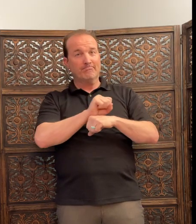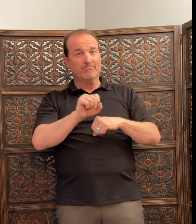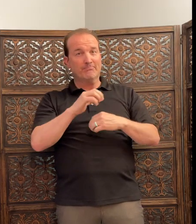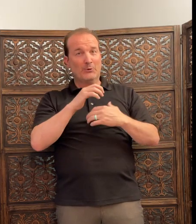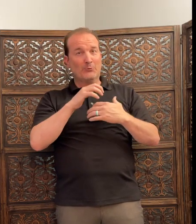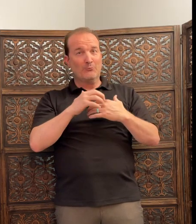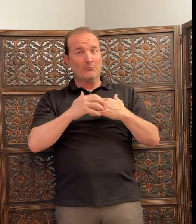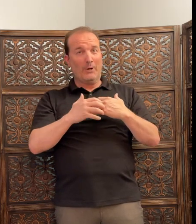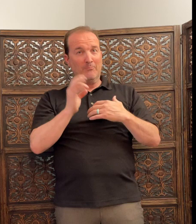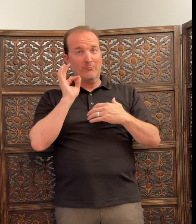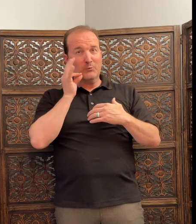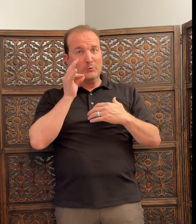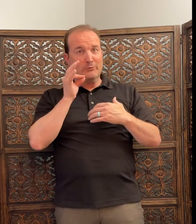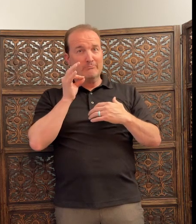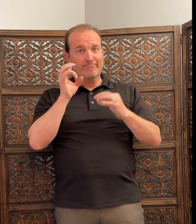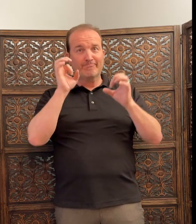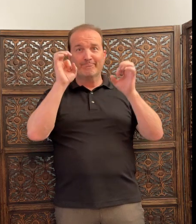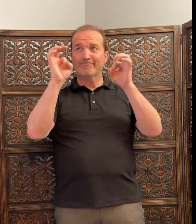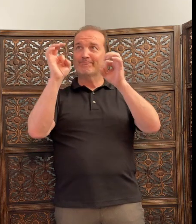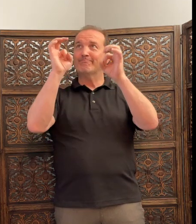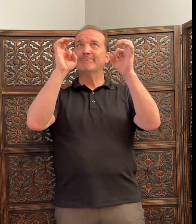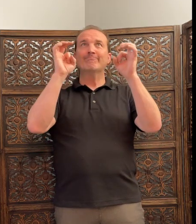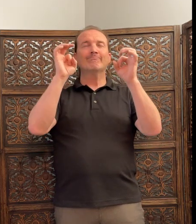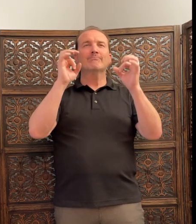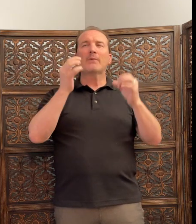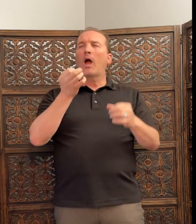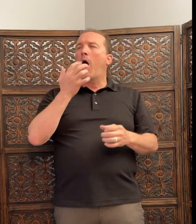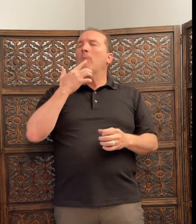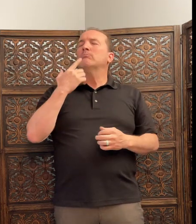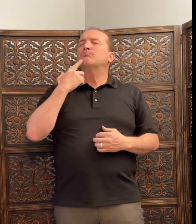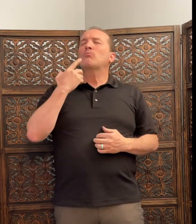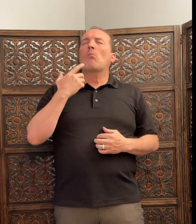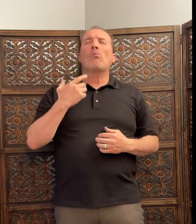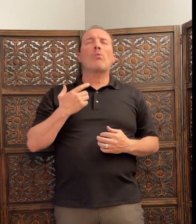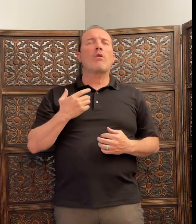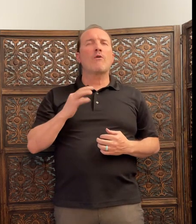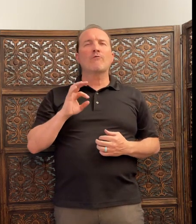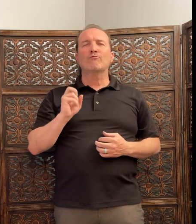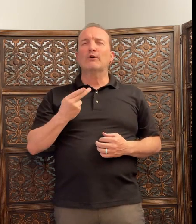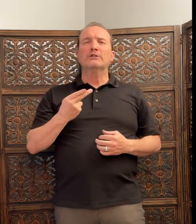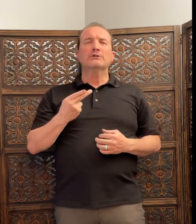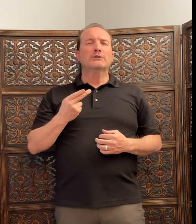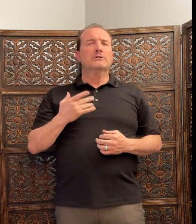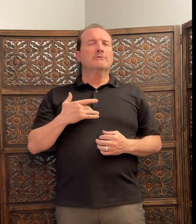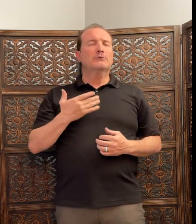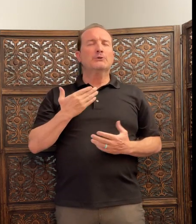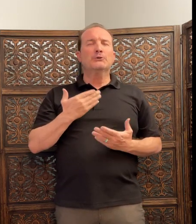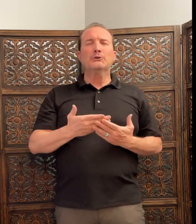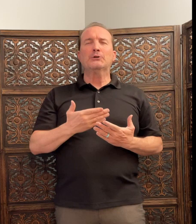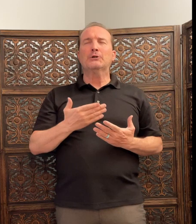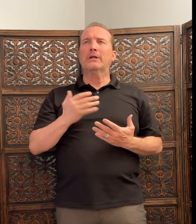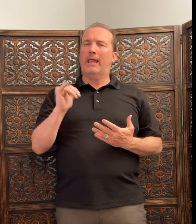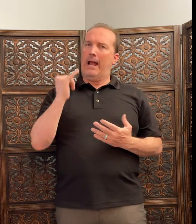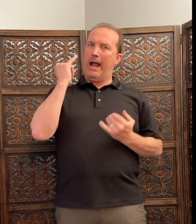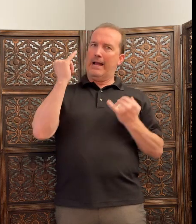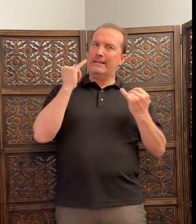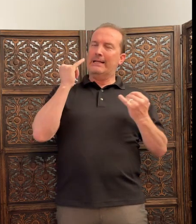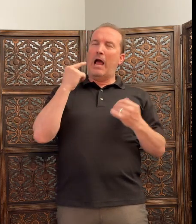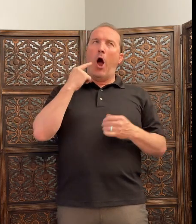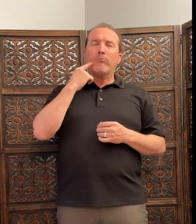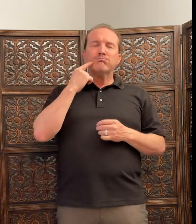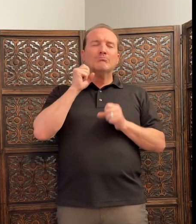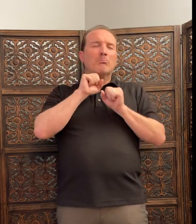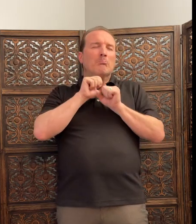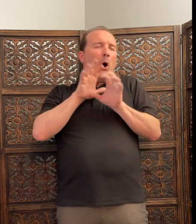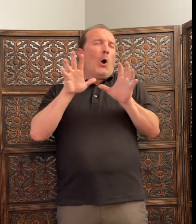Yep, grapes, the fruit. Grapes are refreshing and full of goodness, sort of like ideas. And